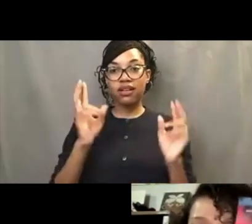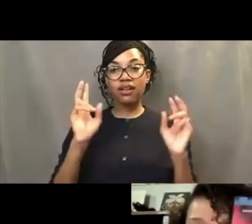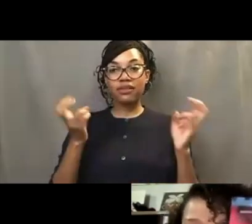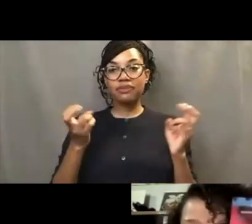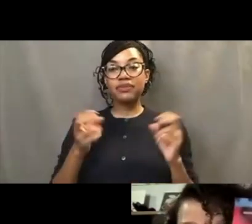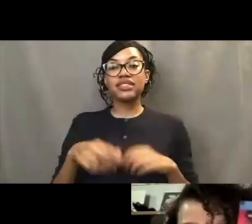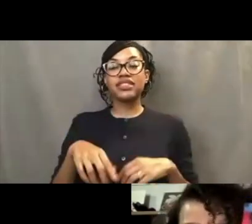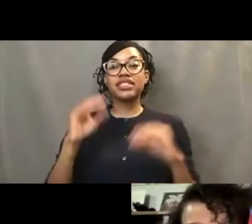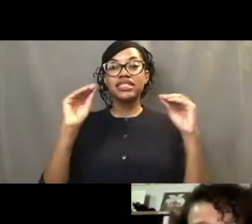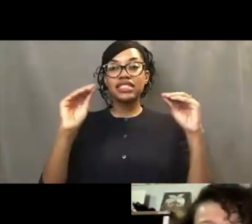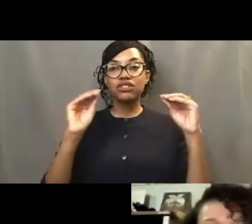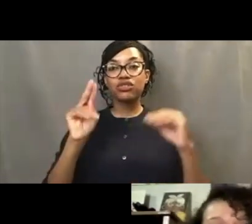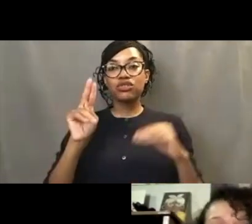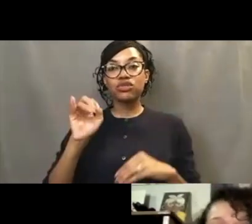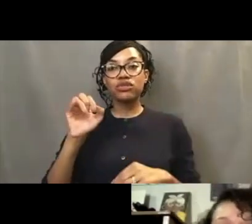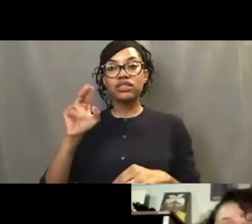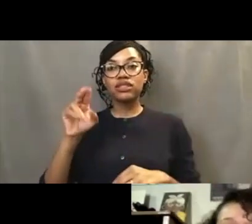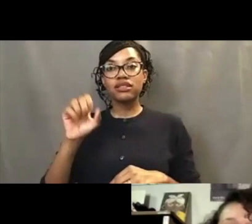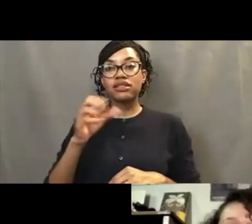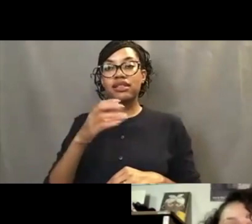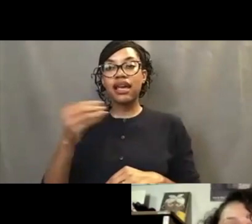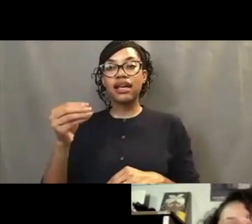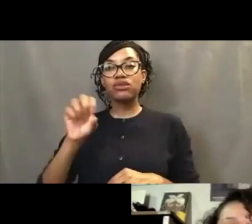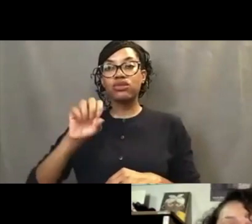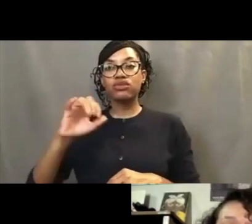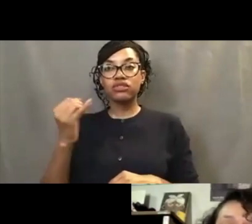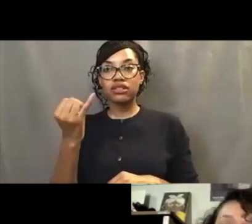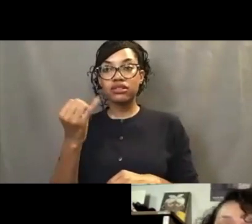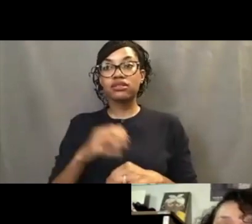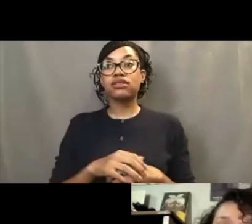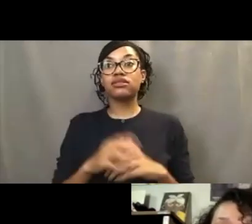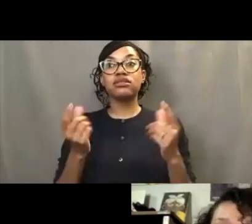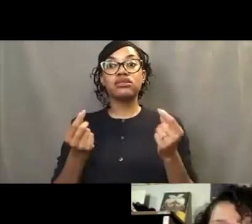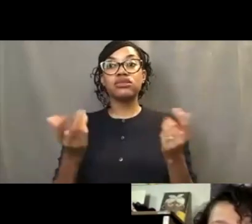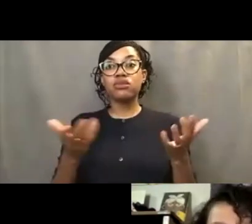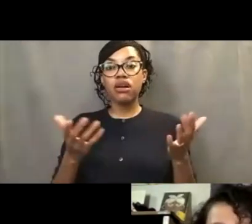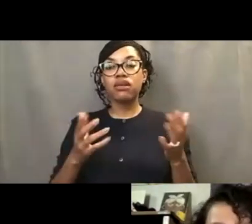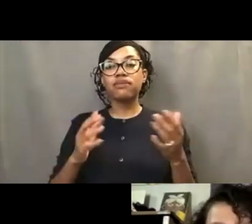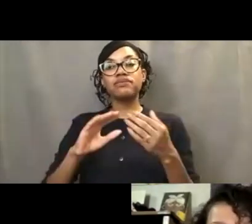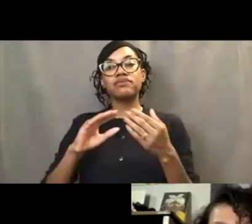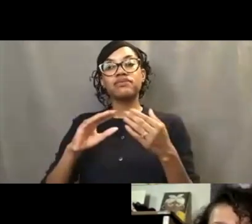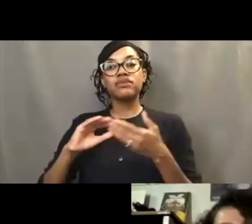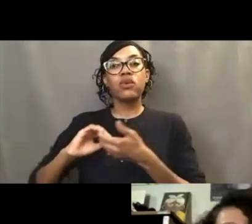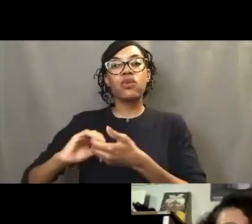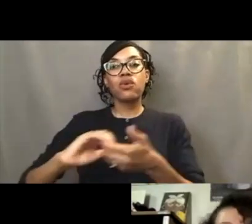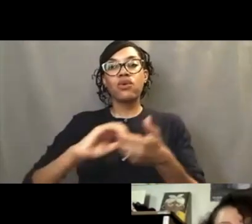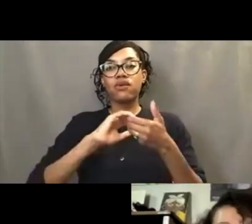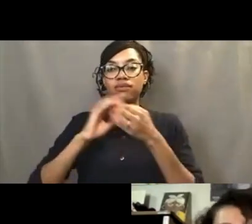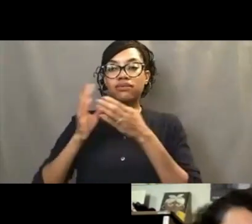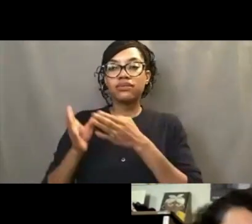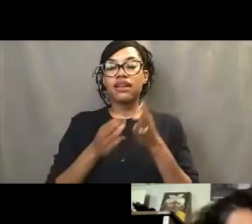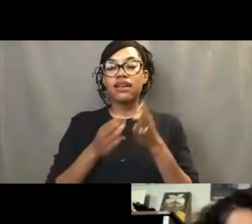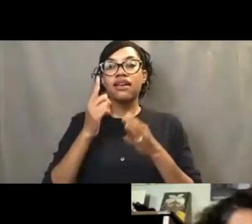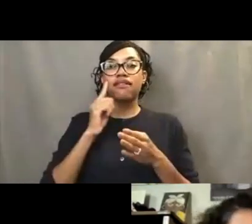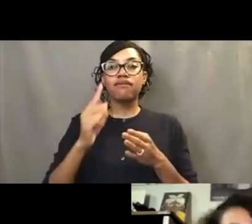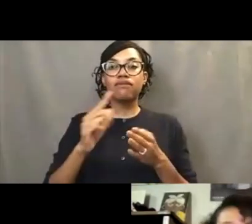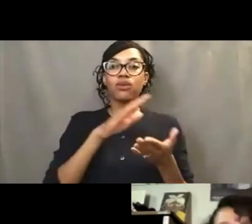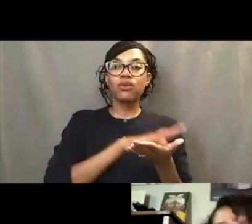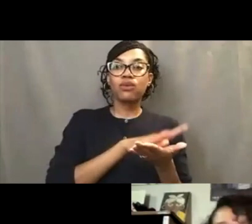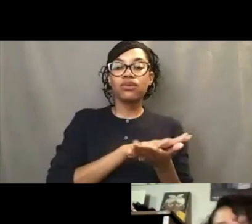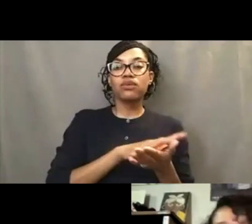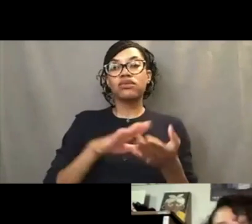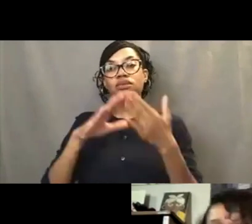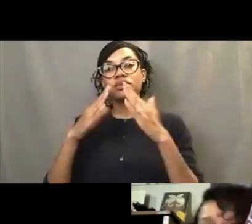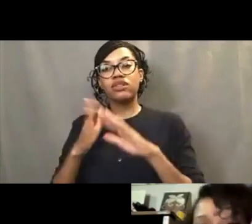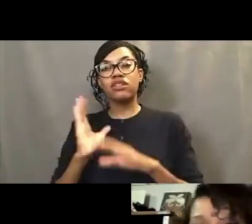Social Justice, Organizing for the Schools and Communities Our Students Deserve. The book is, I